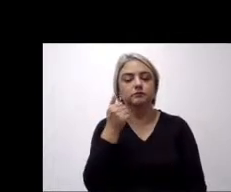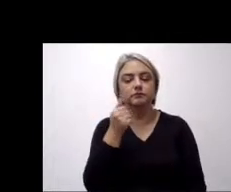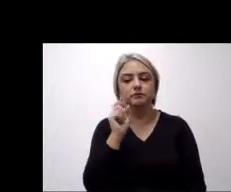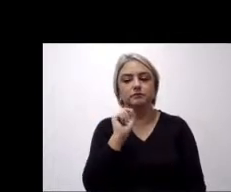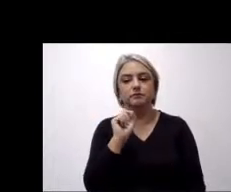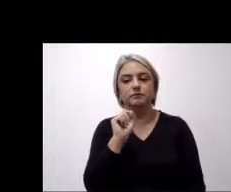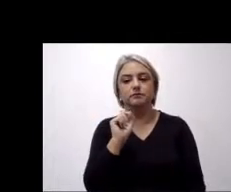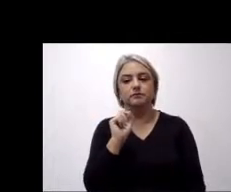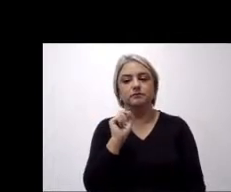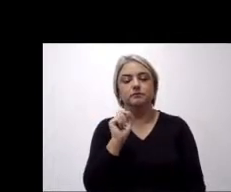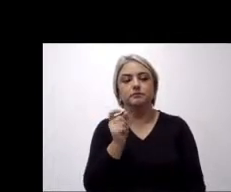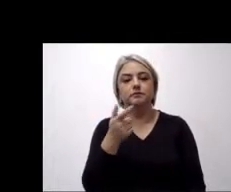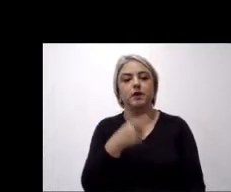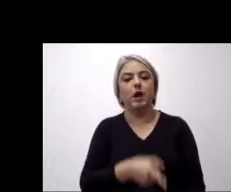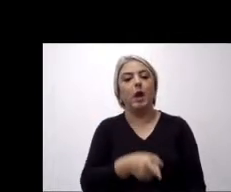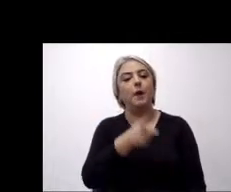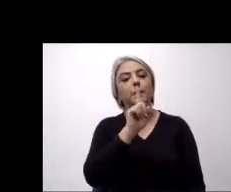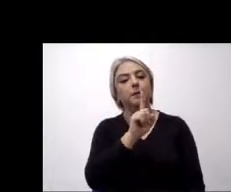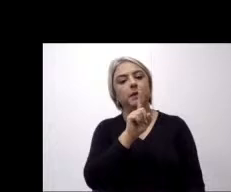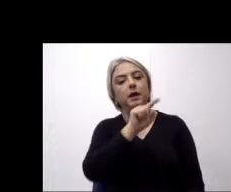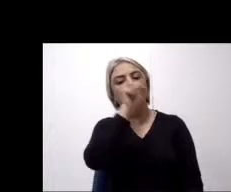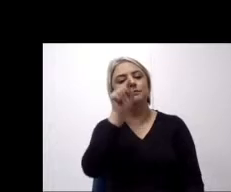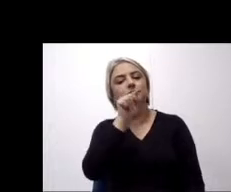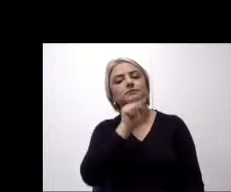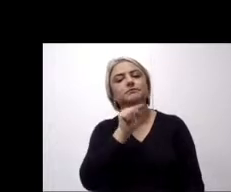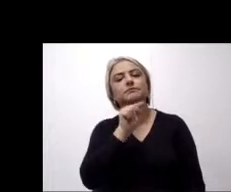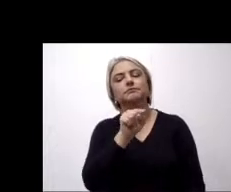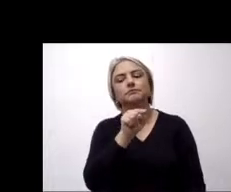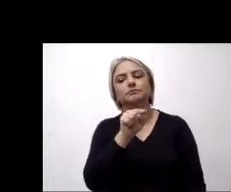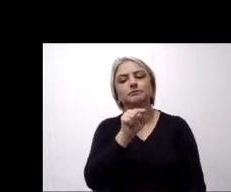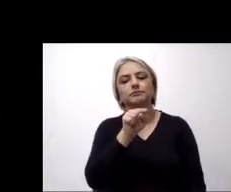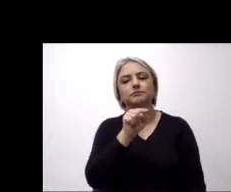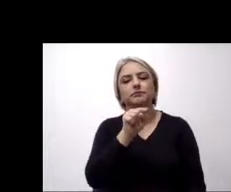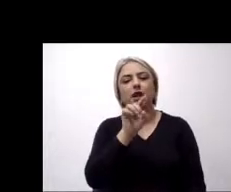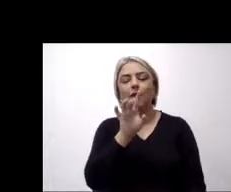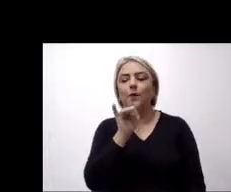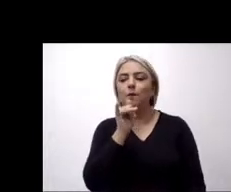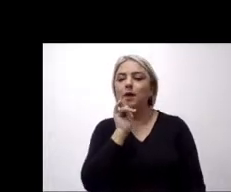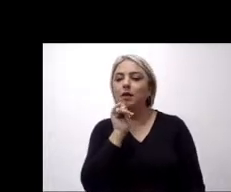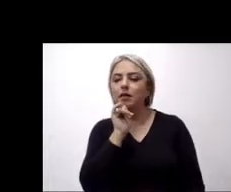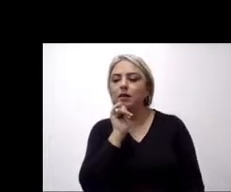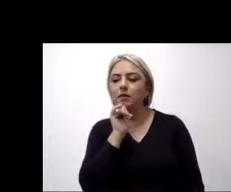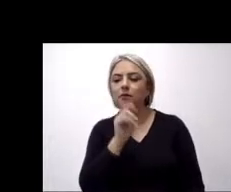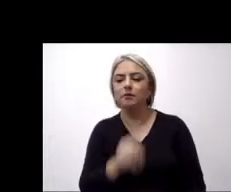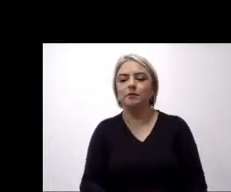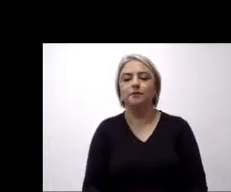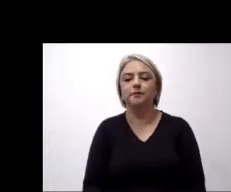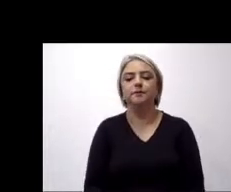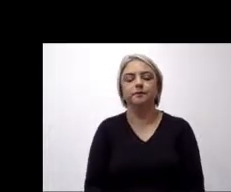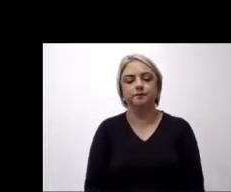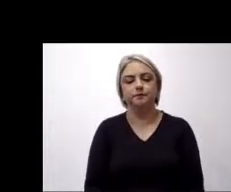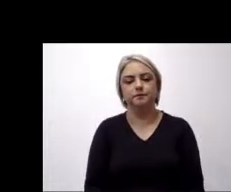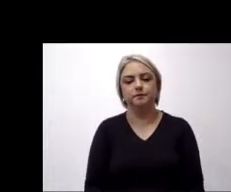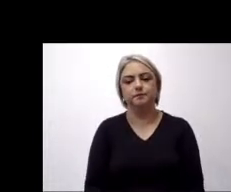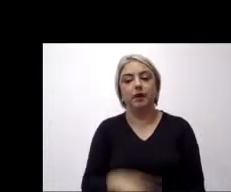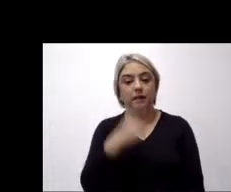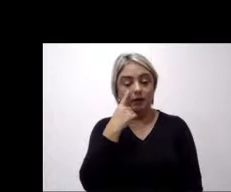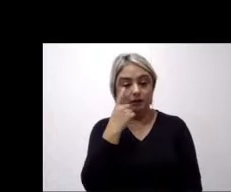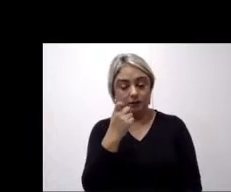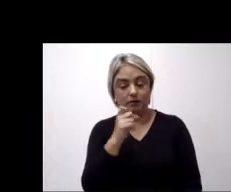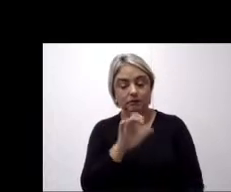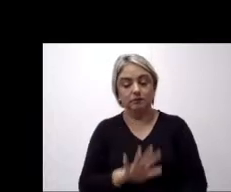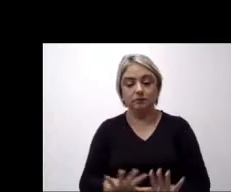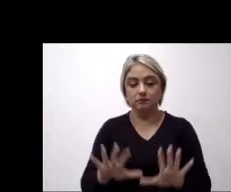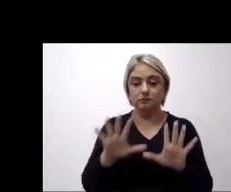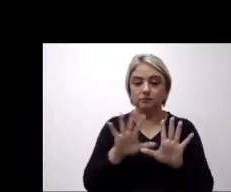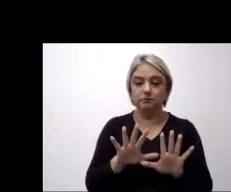enigma, even if just to give you an idea. What is interesting in the situation is that each solution have